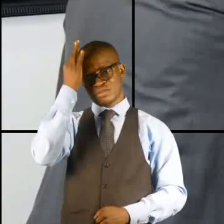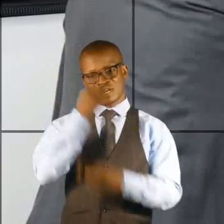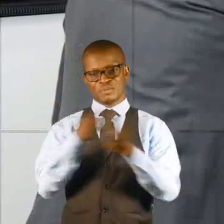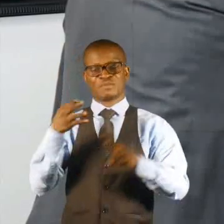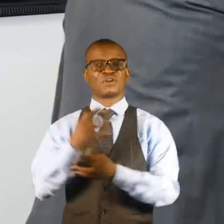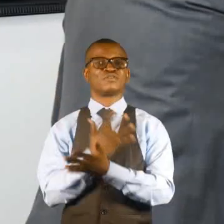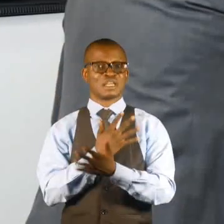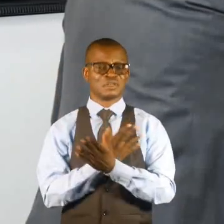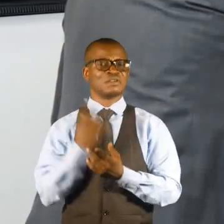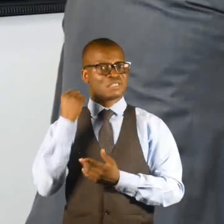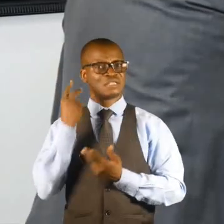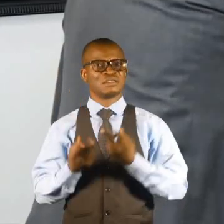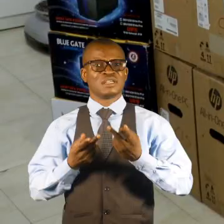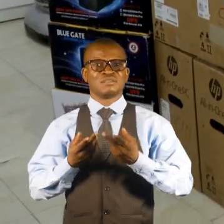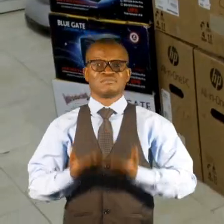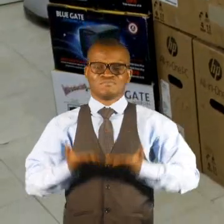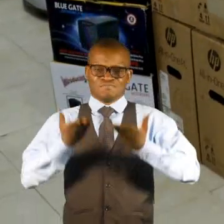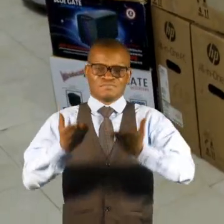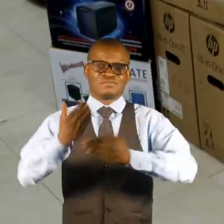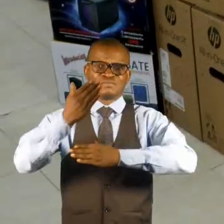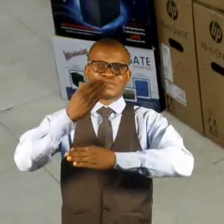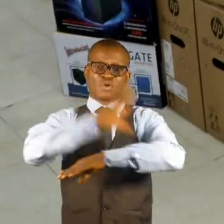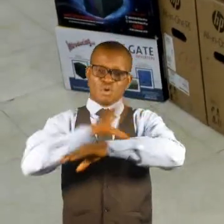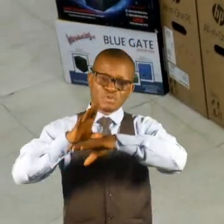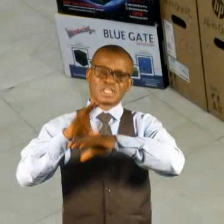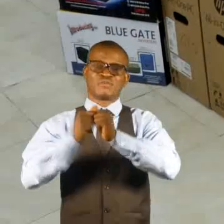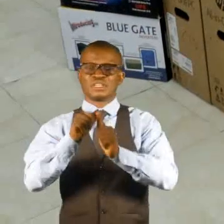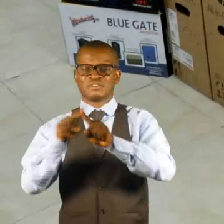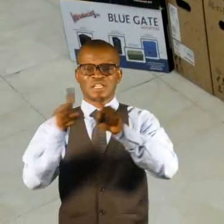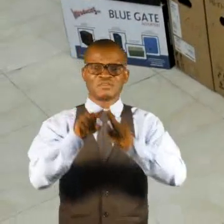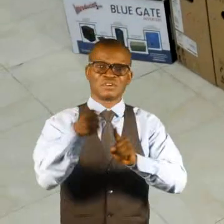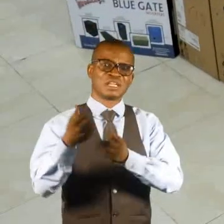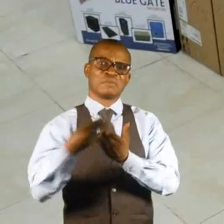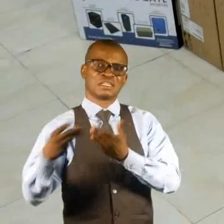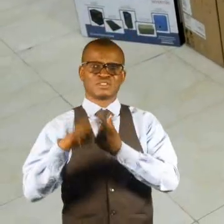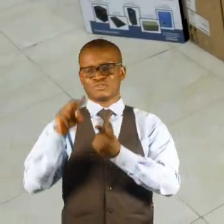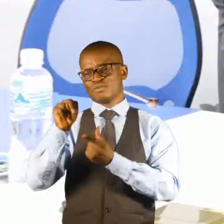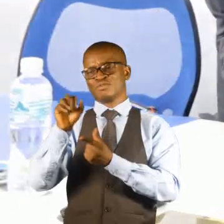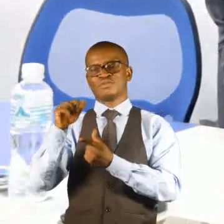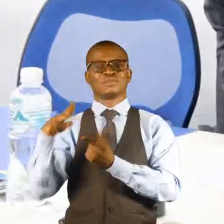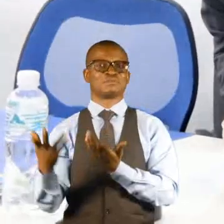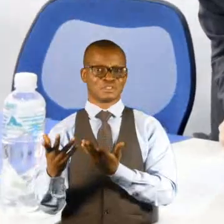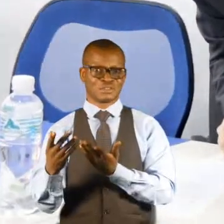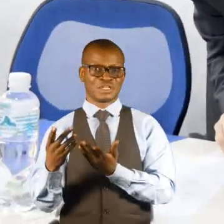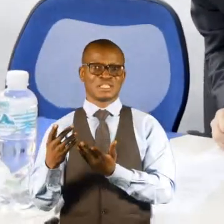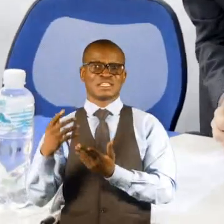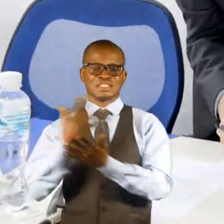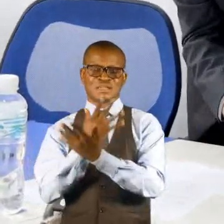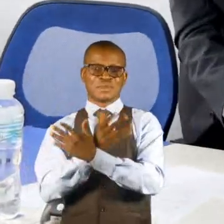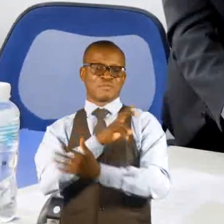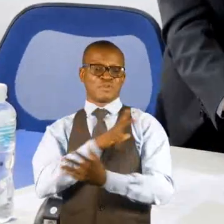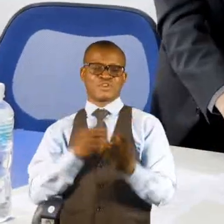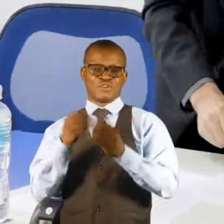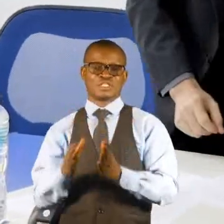The Embassy of the Federal Republic of Germany recently donated desktop computers and other accessories to NAPTIP. Jan